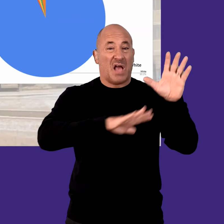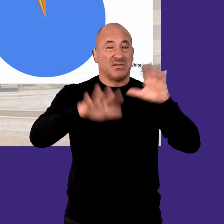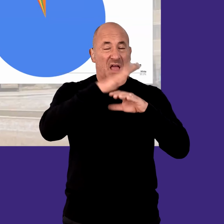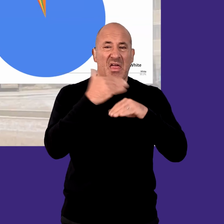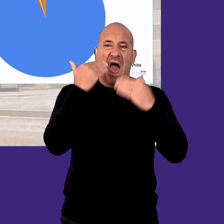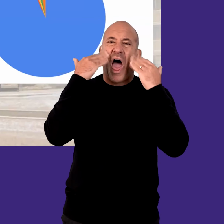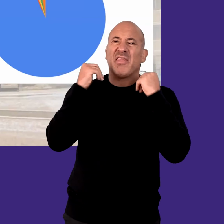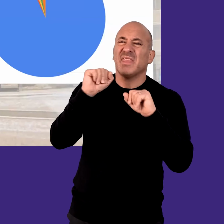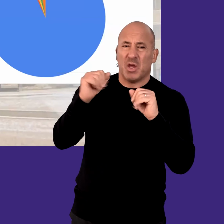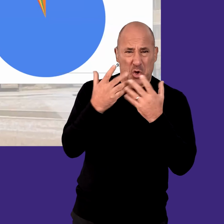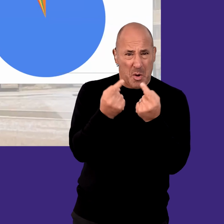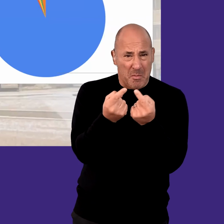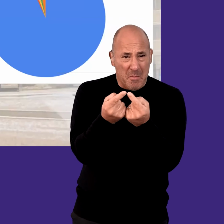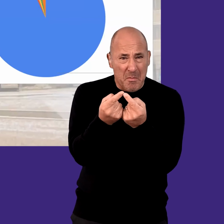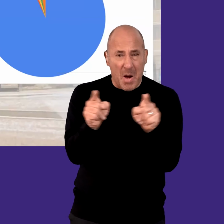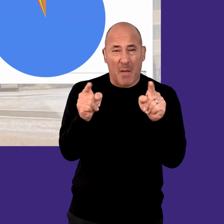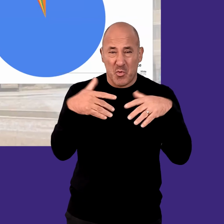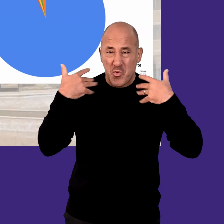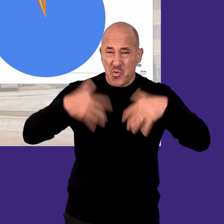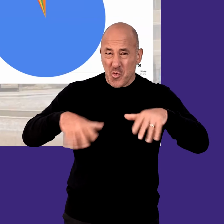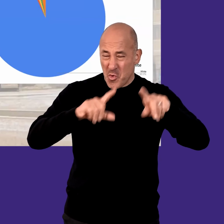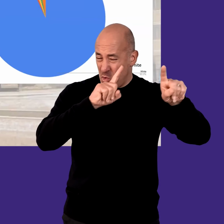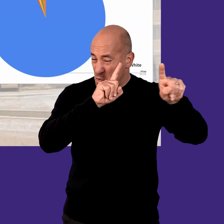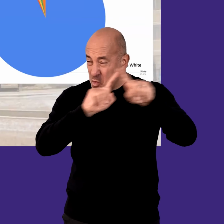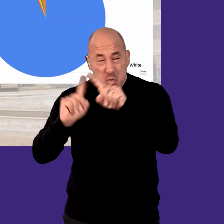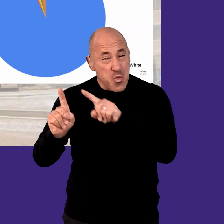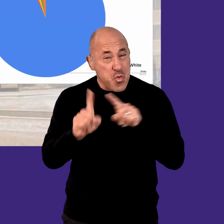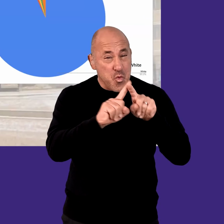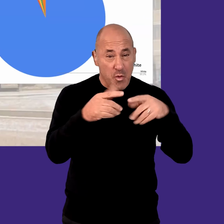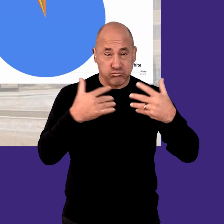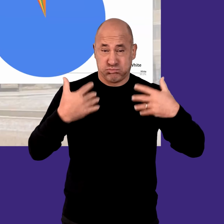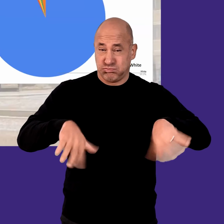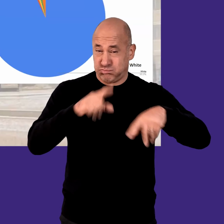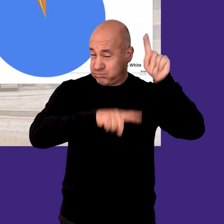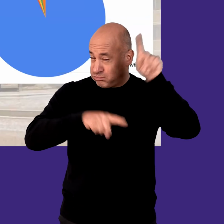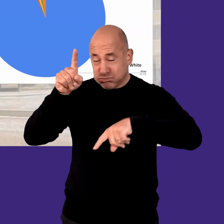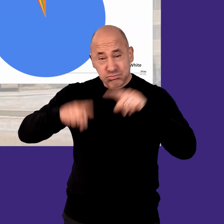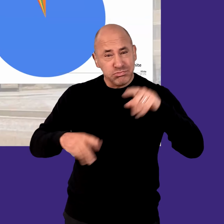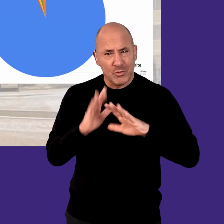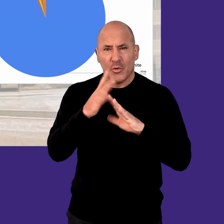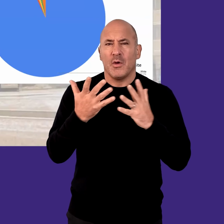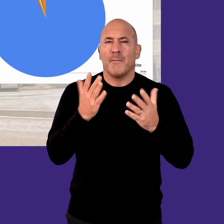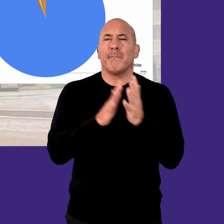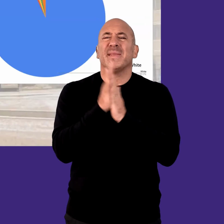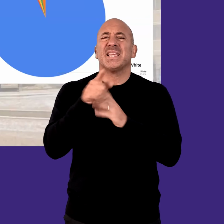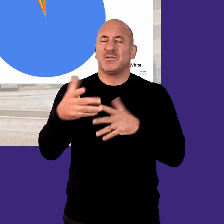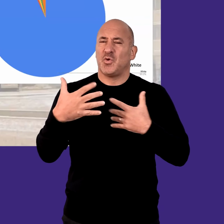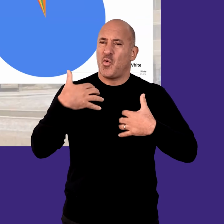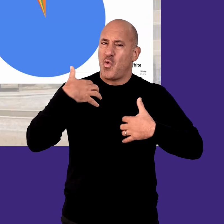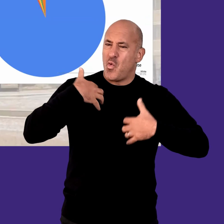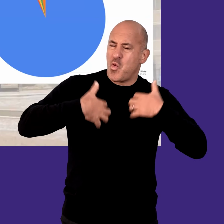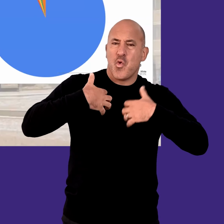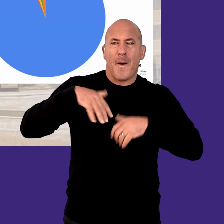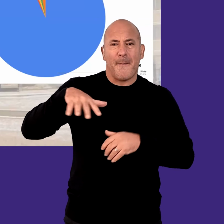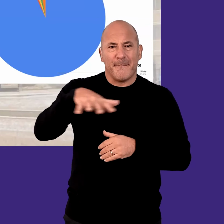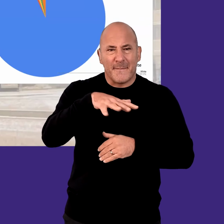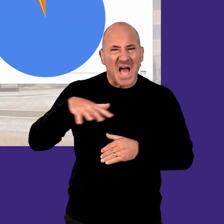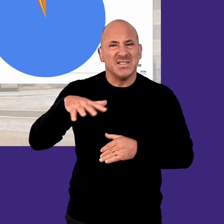Bridge compared to the rest of Doncaster, it's hugely different. It's culturally rich and